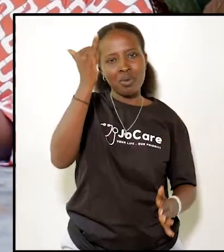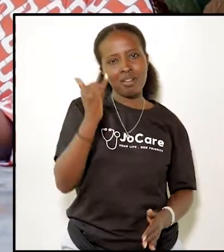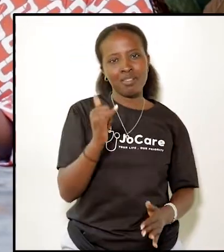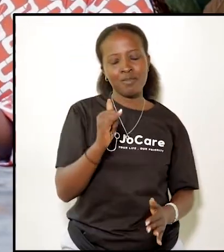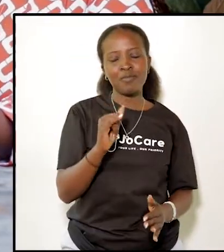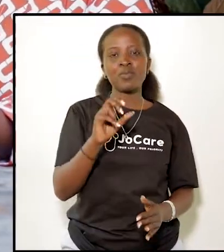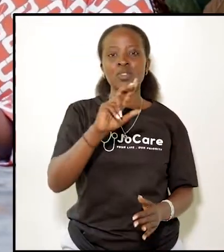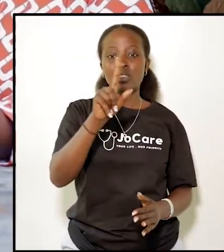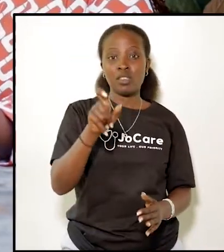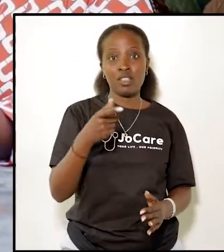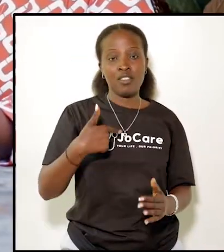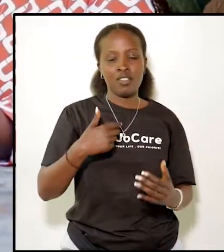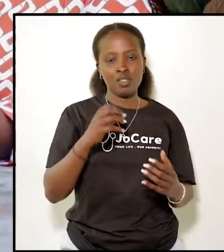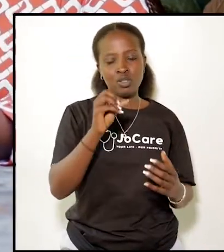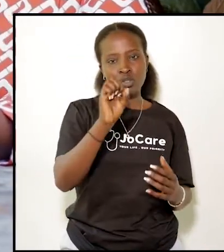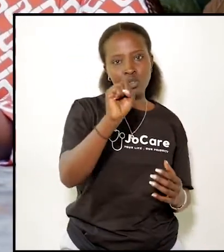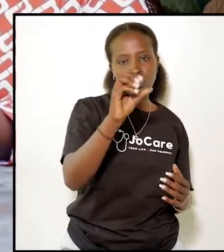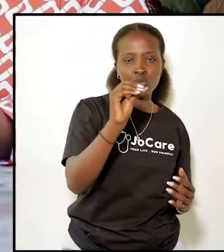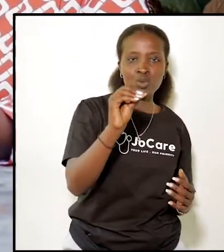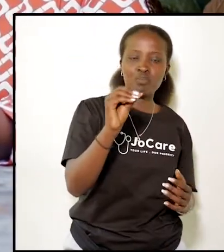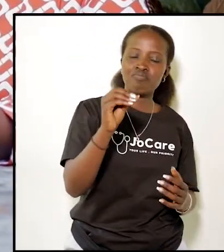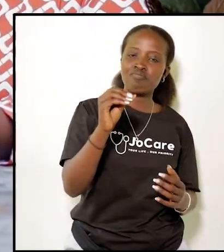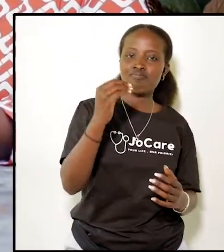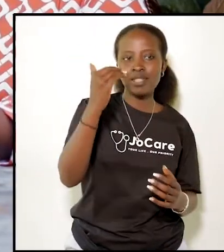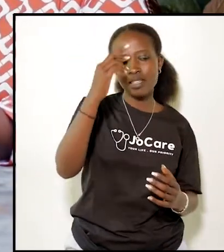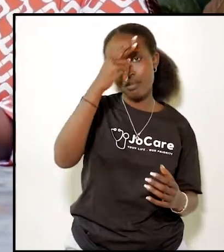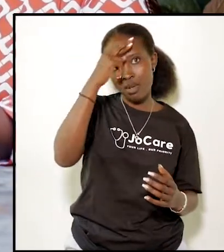So, Dr. Ree,